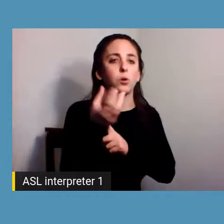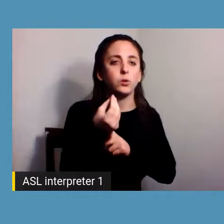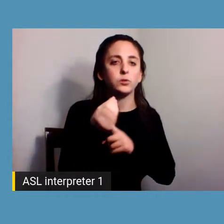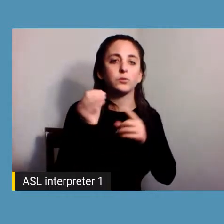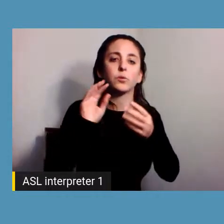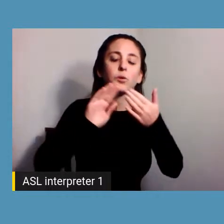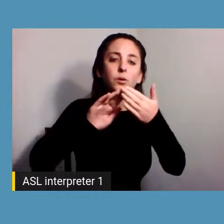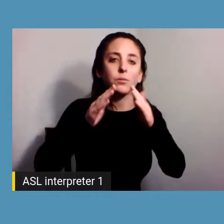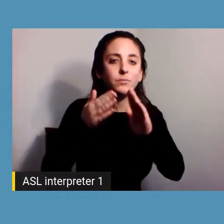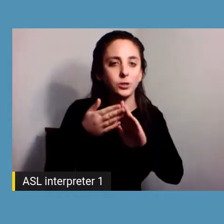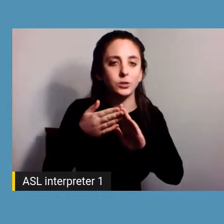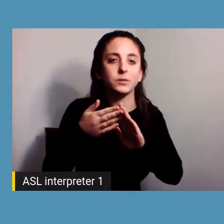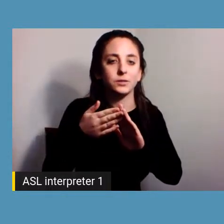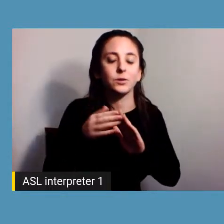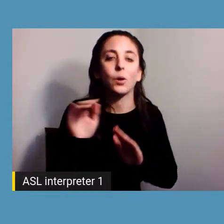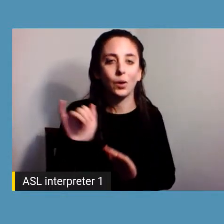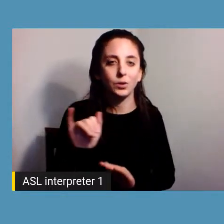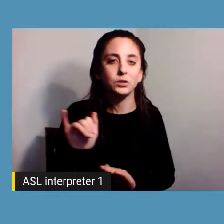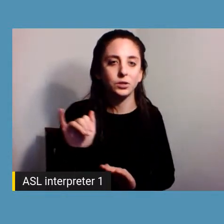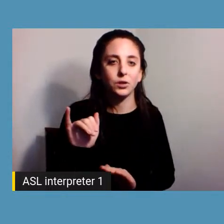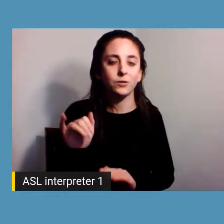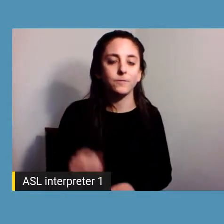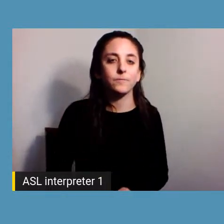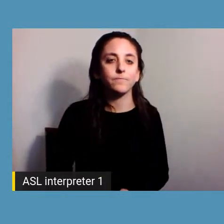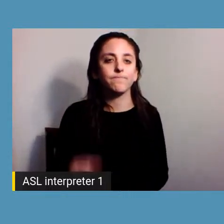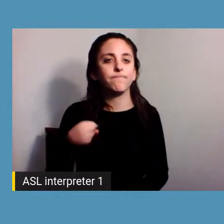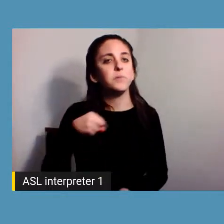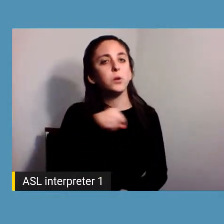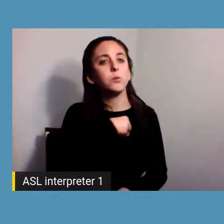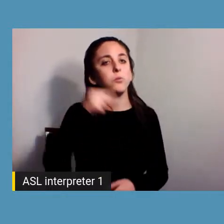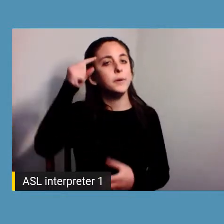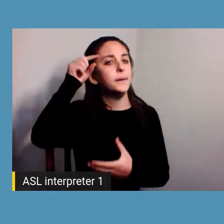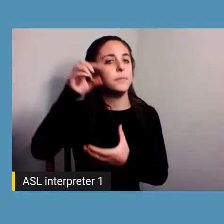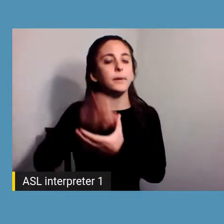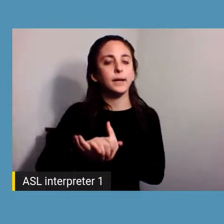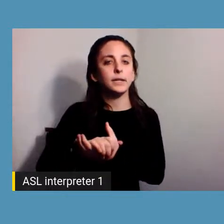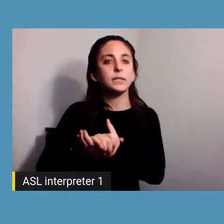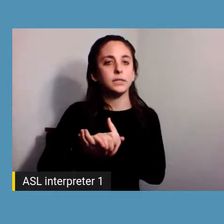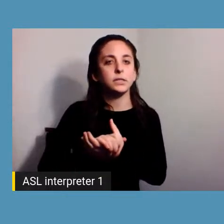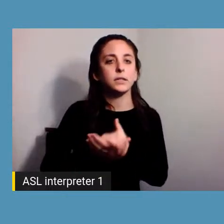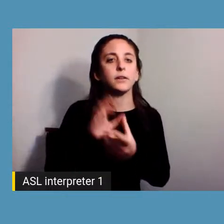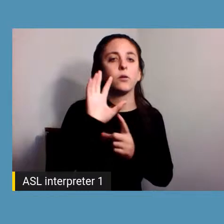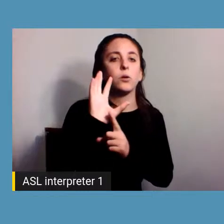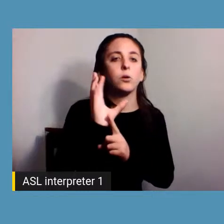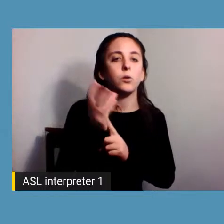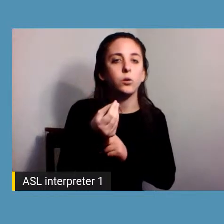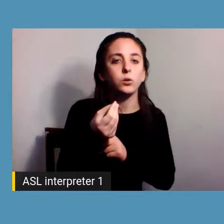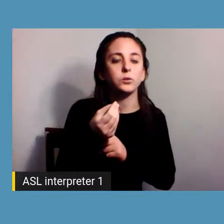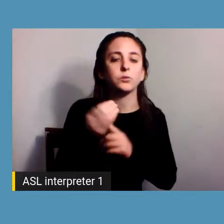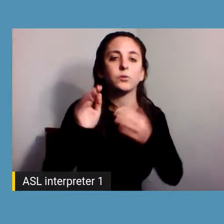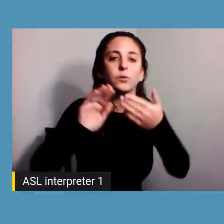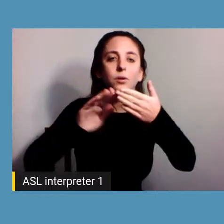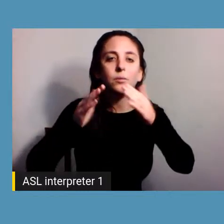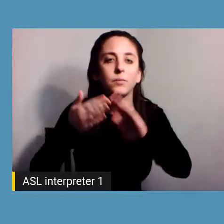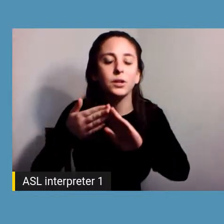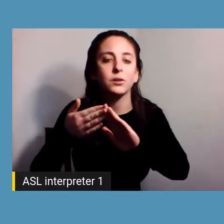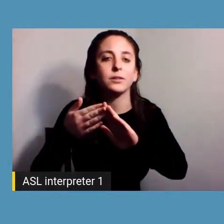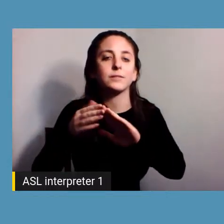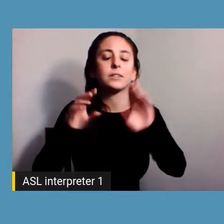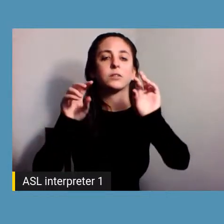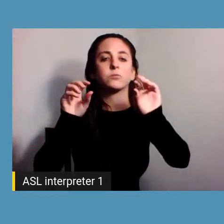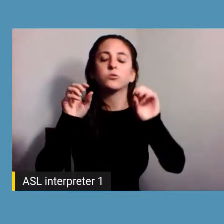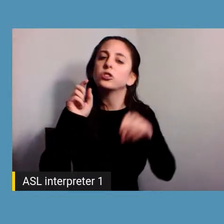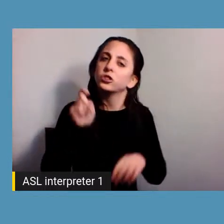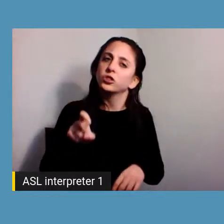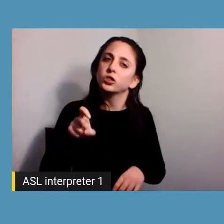citizen scholars. And we really believe that cultural communities should be able to take control of their